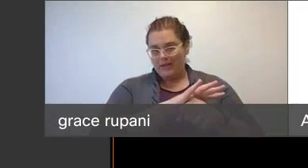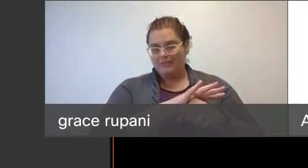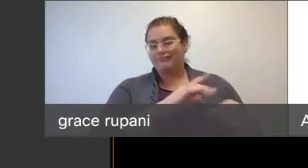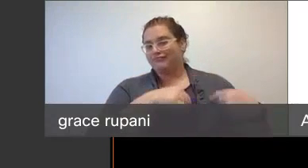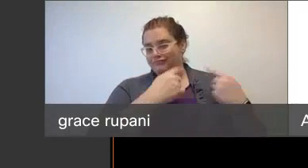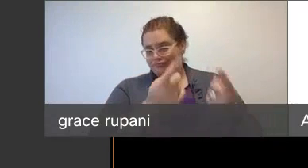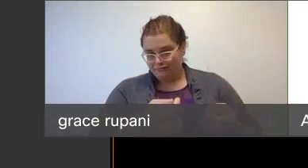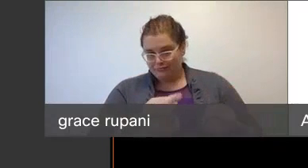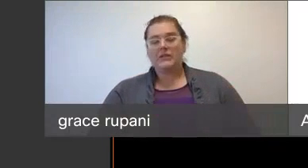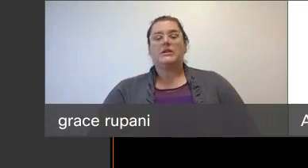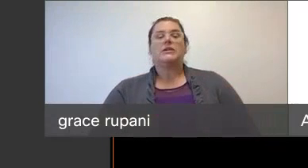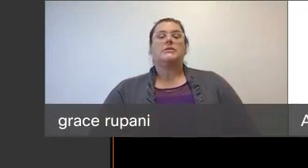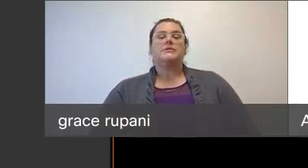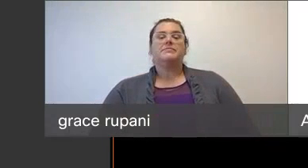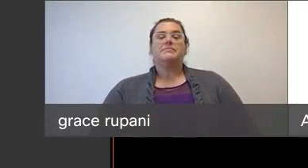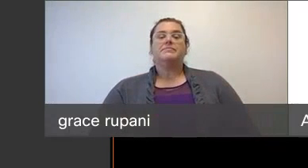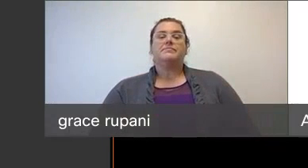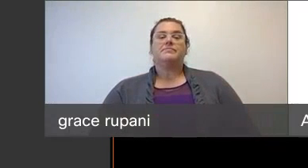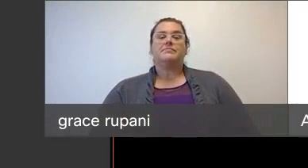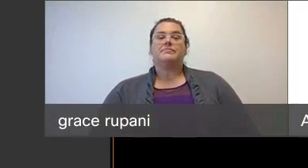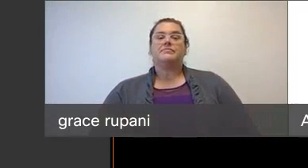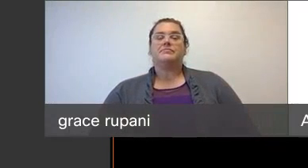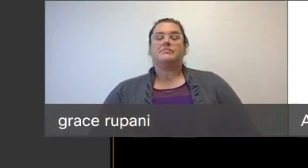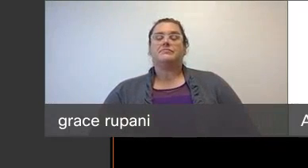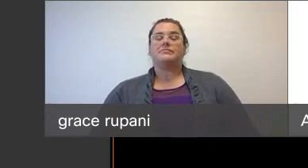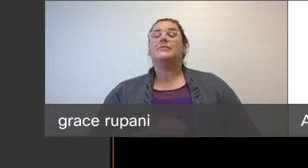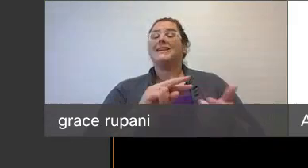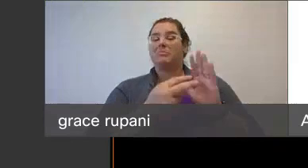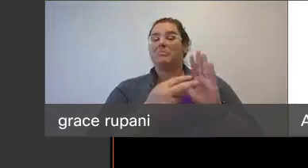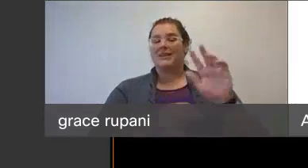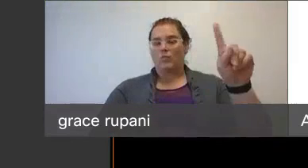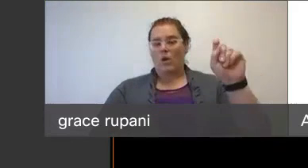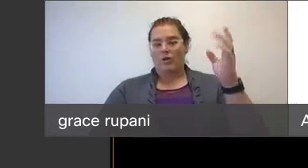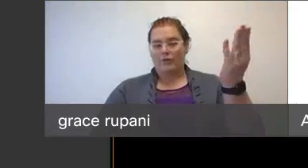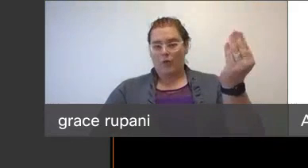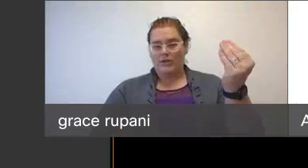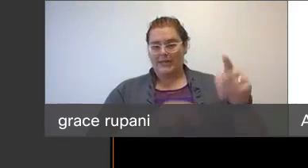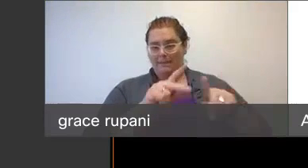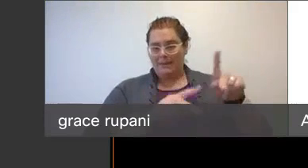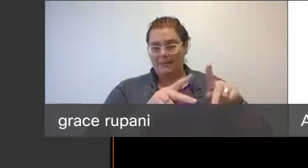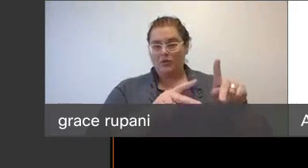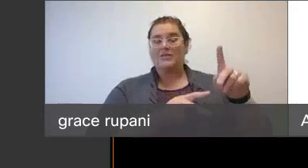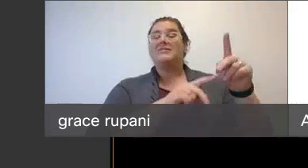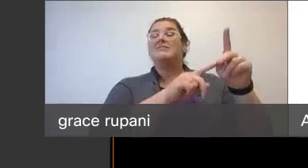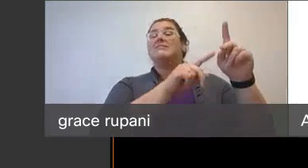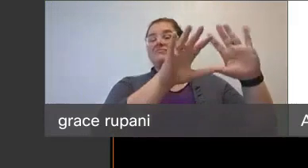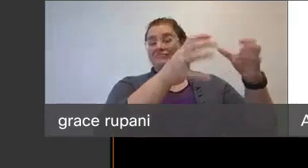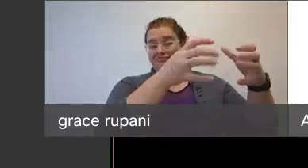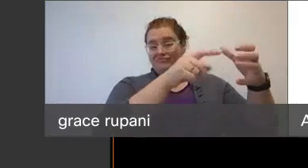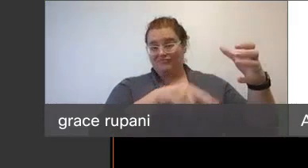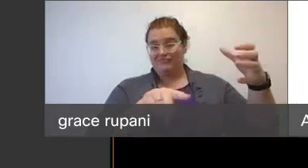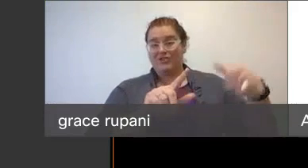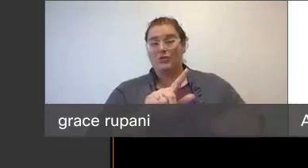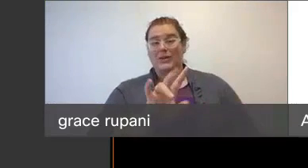That 114 people, amongst them, there have been 27 deaths, but only 13 of those deaths have been confirmed